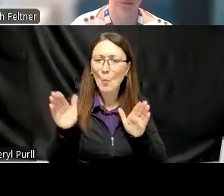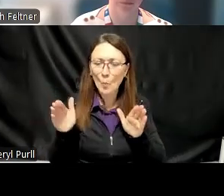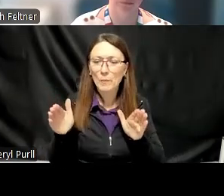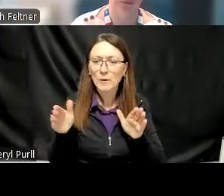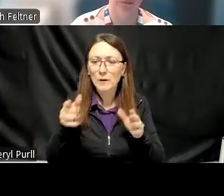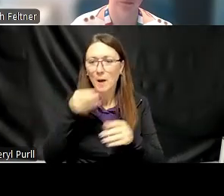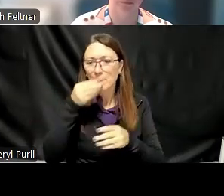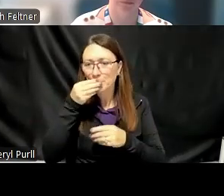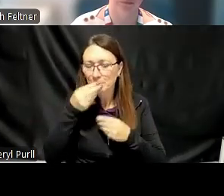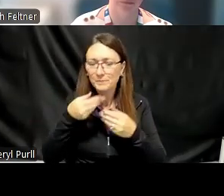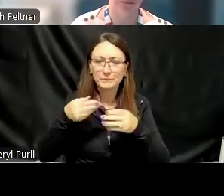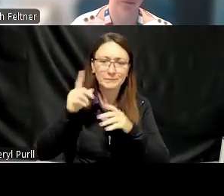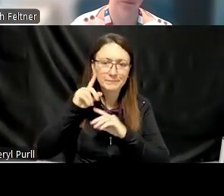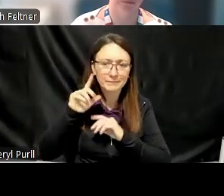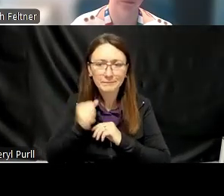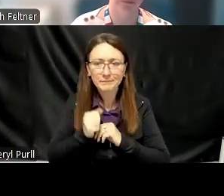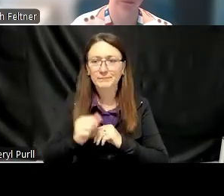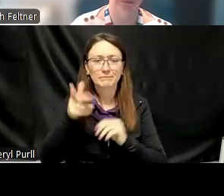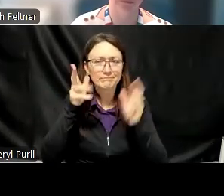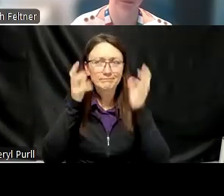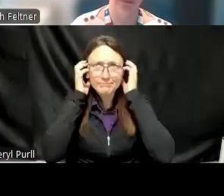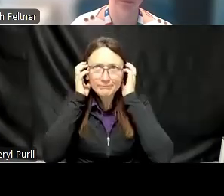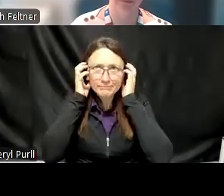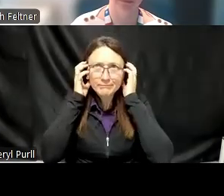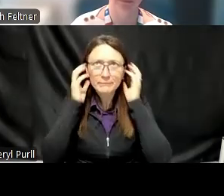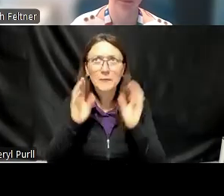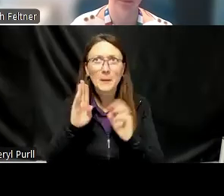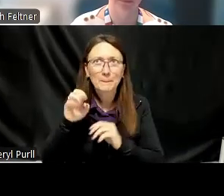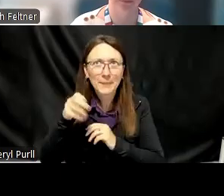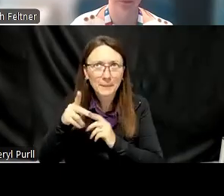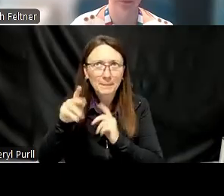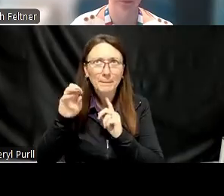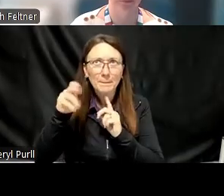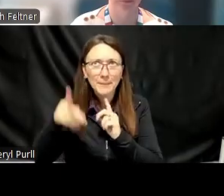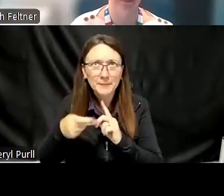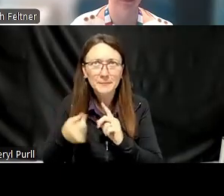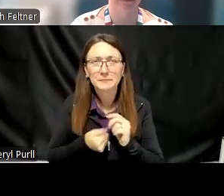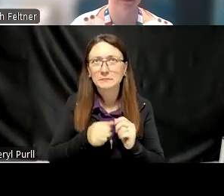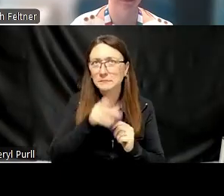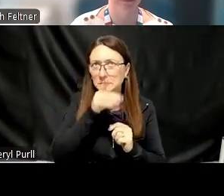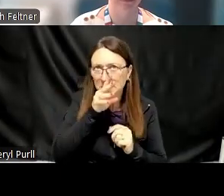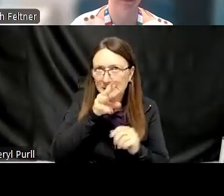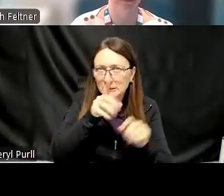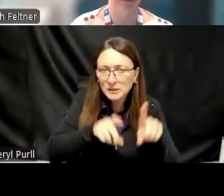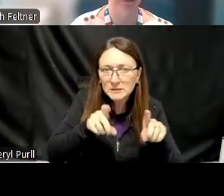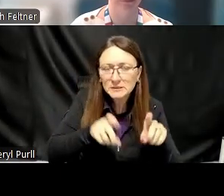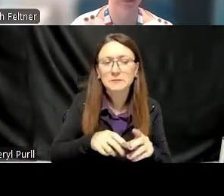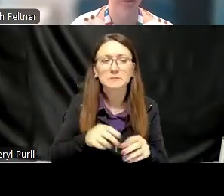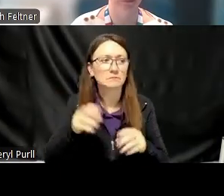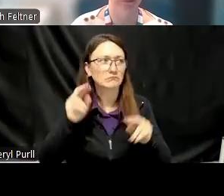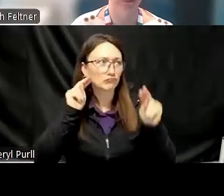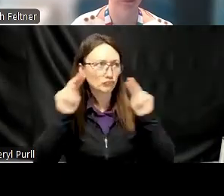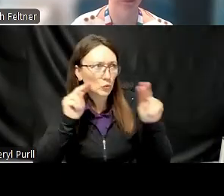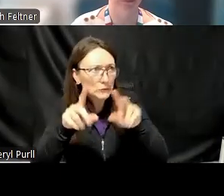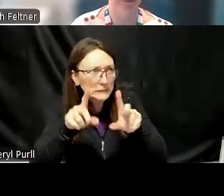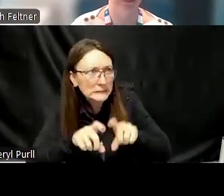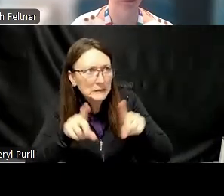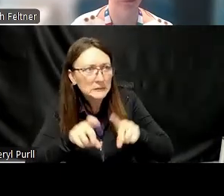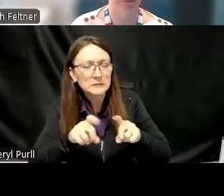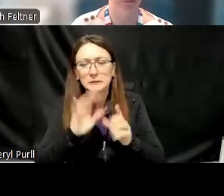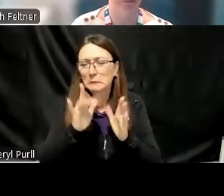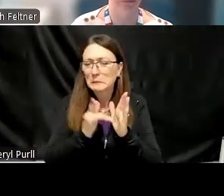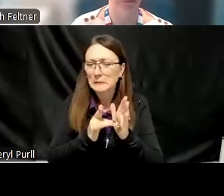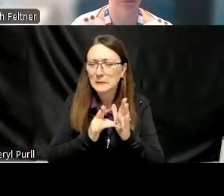for beeps. We do speech testing, we do speech and noise testing. We check your middle ear